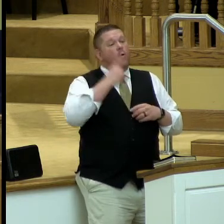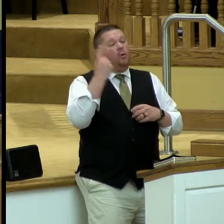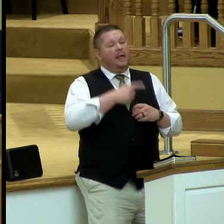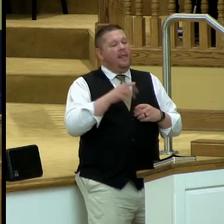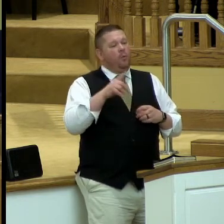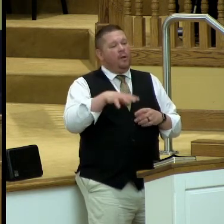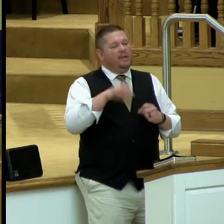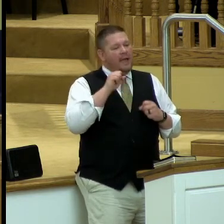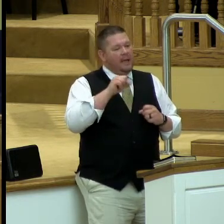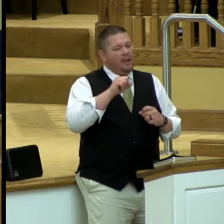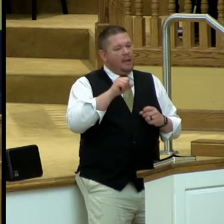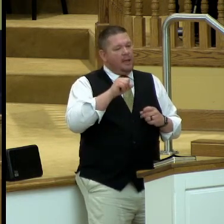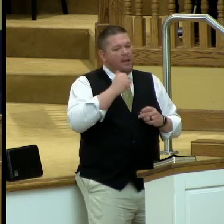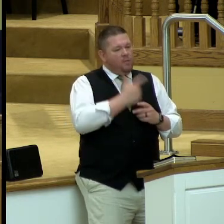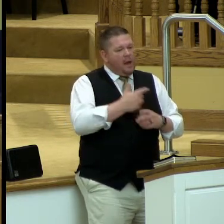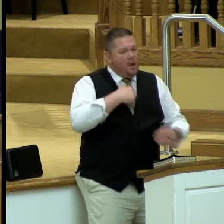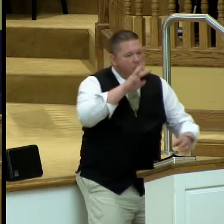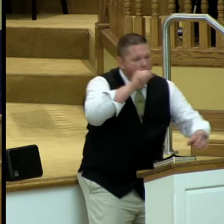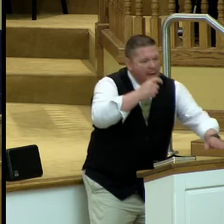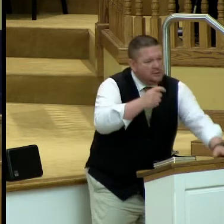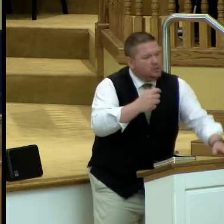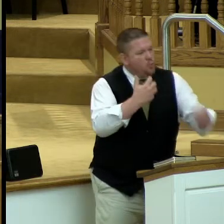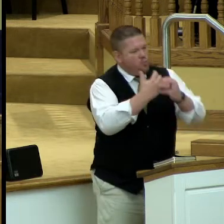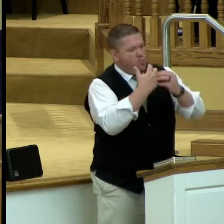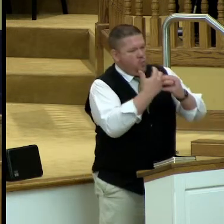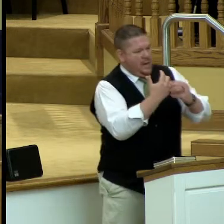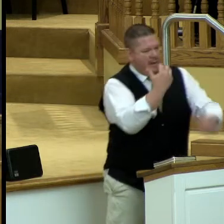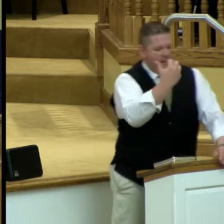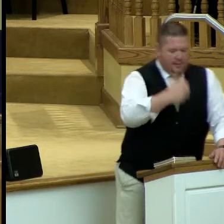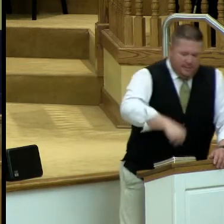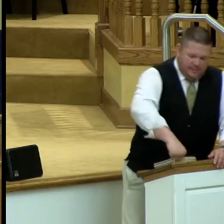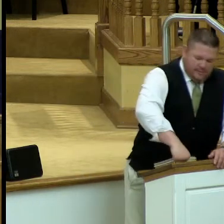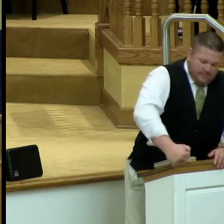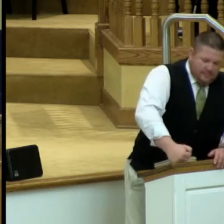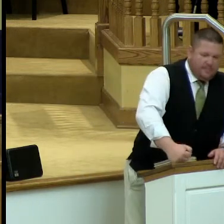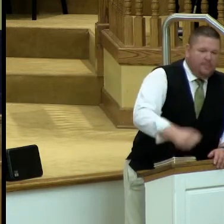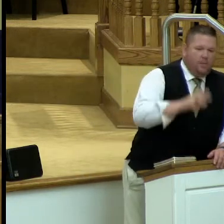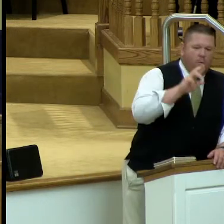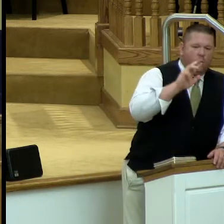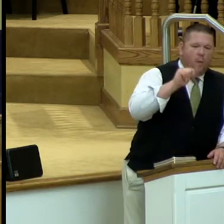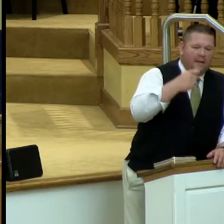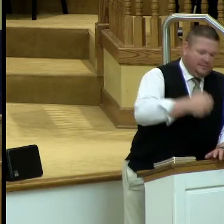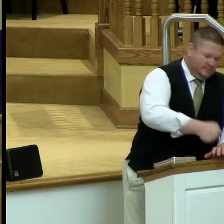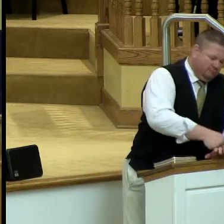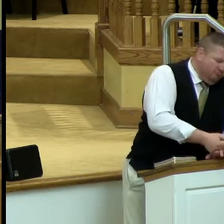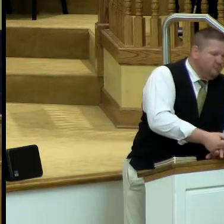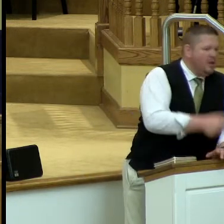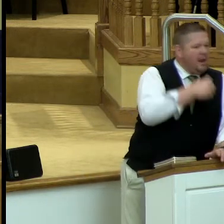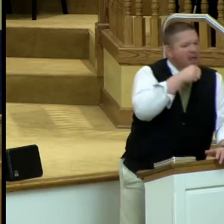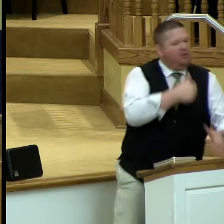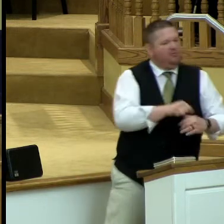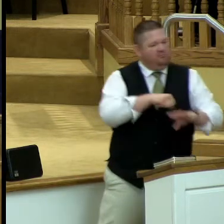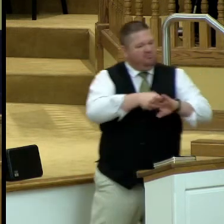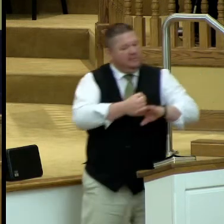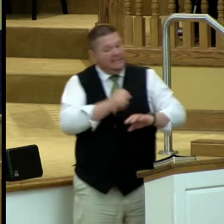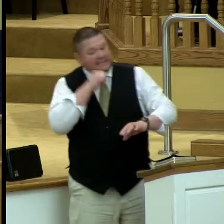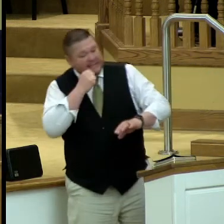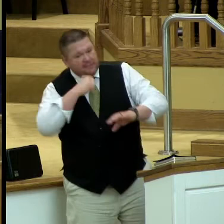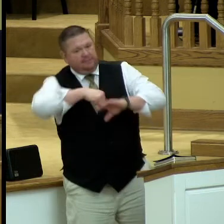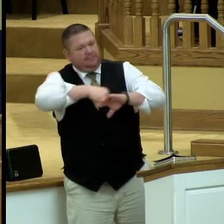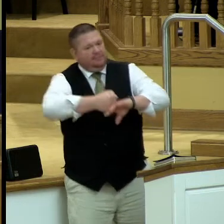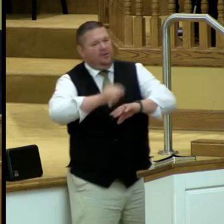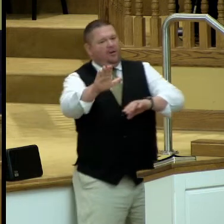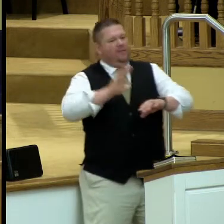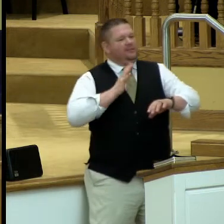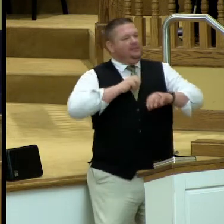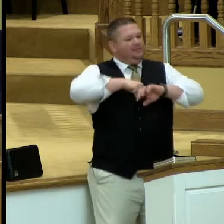old days, they would take wax. Everyone had a ring. They would dip it in the wax, and they would seal the back of that envelope. That same